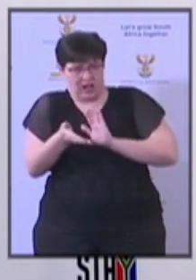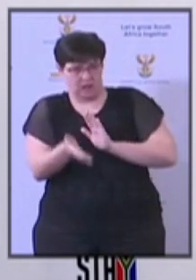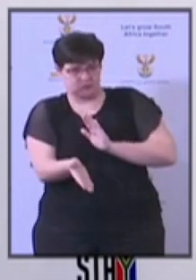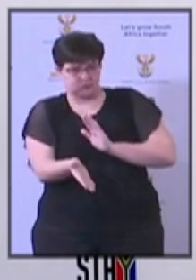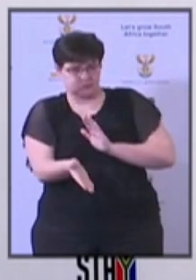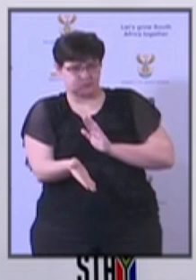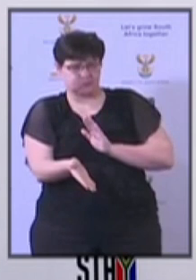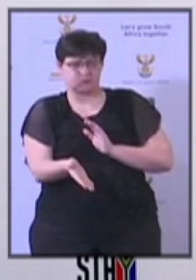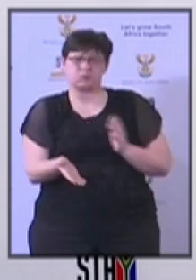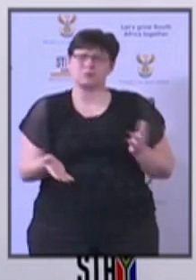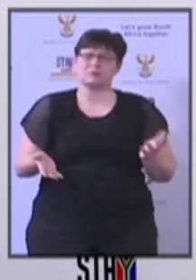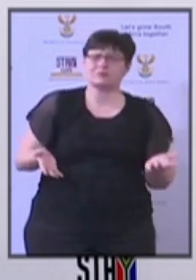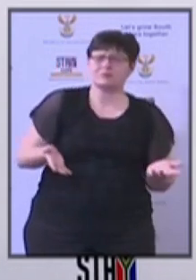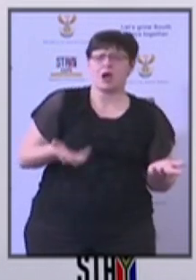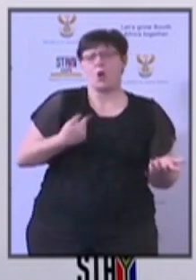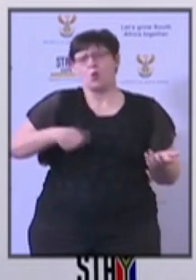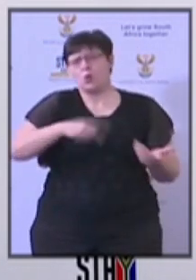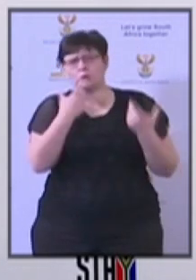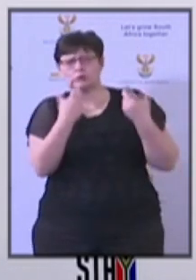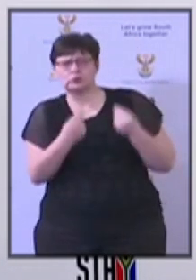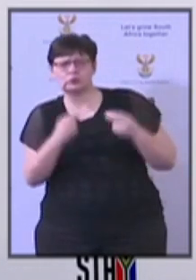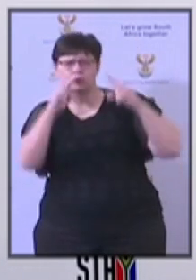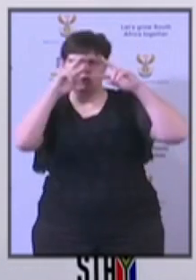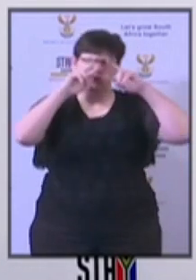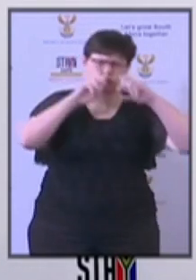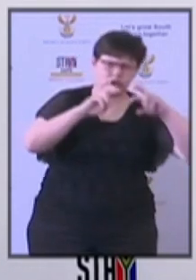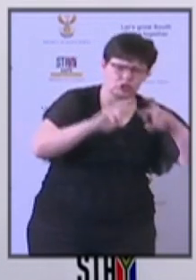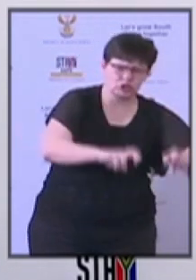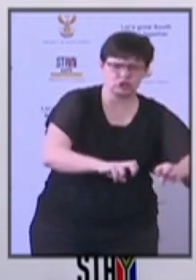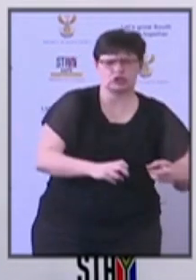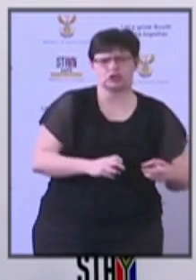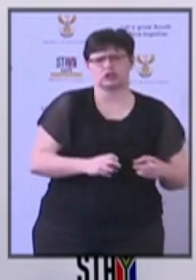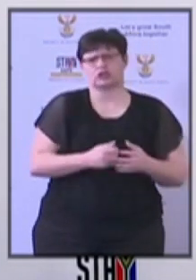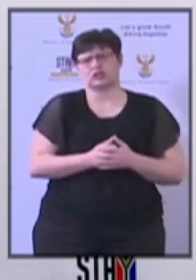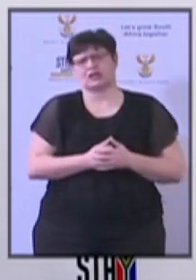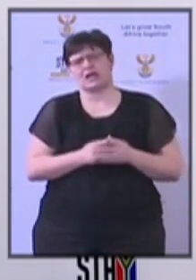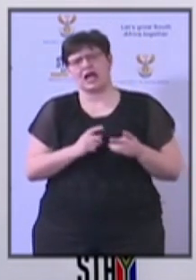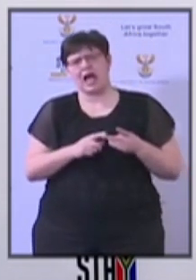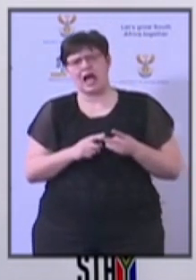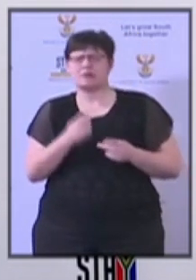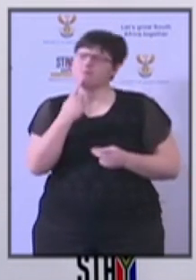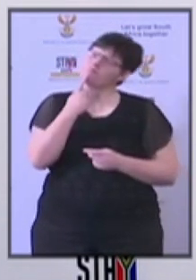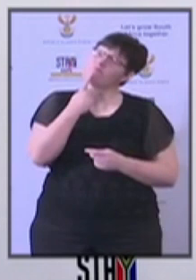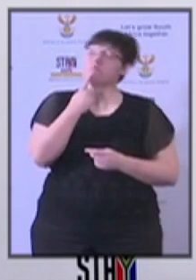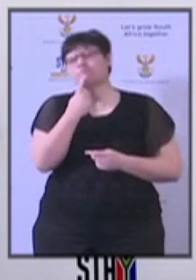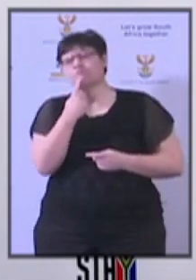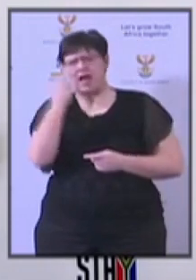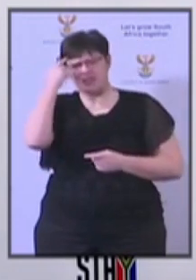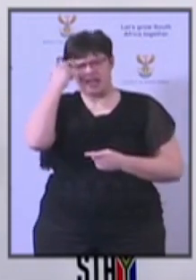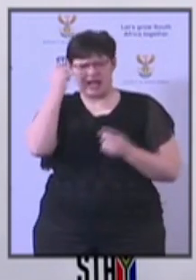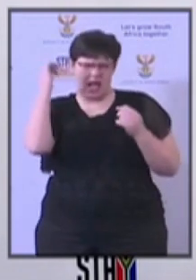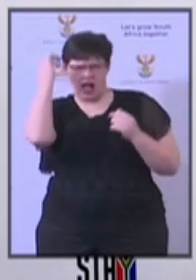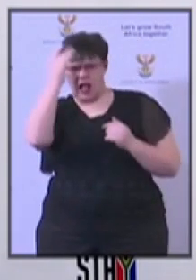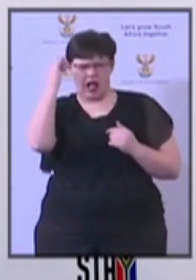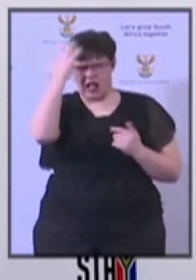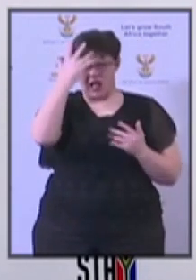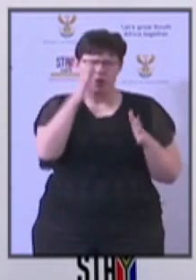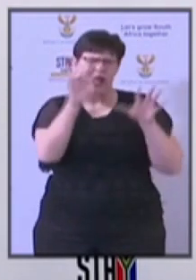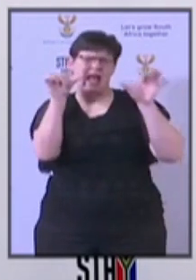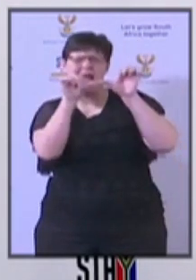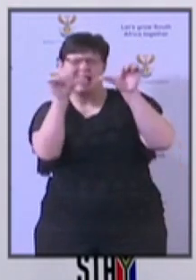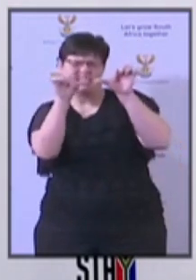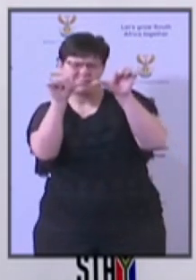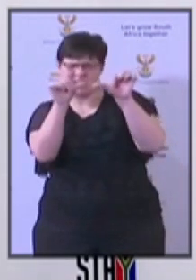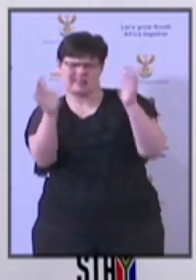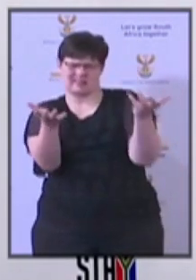is through research, investigation, and sheer guesswork, or let me say estimate. Let me